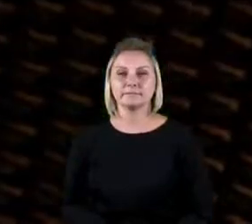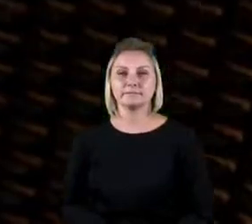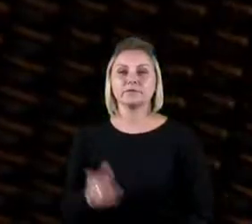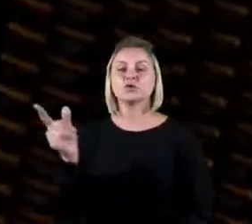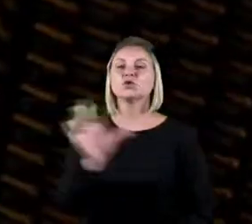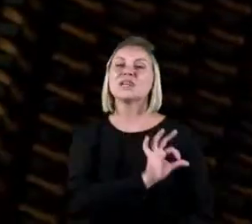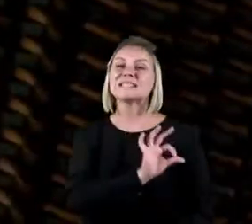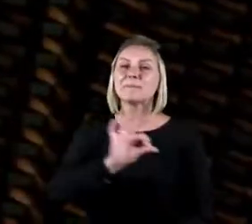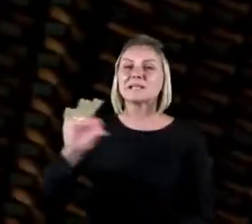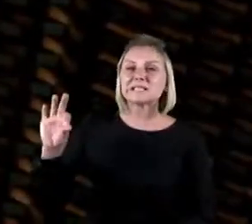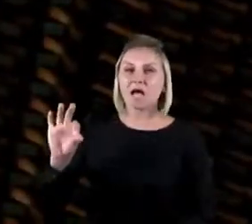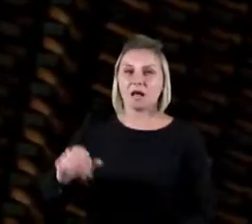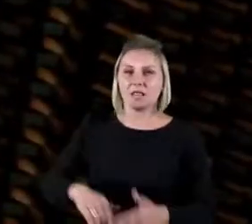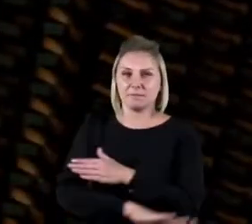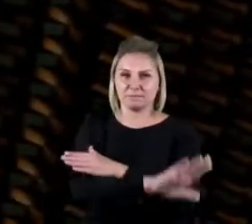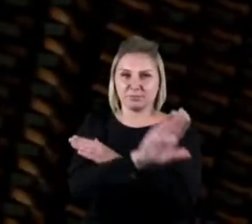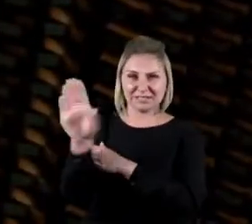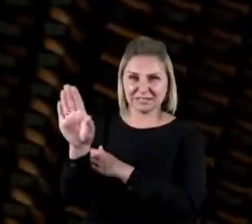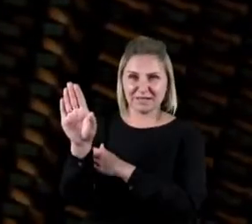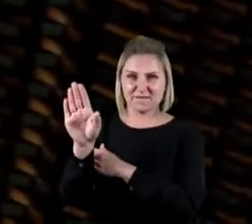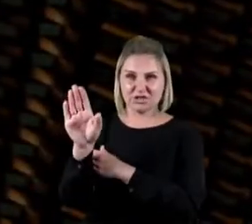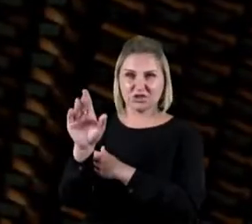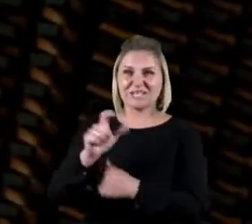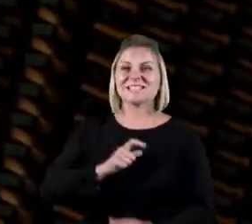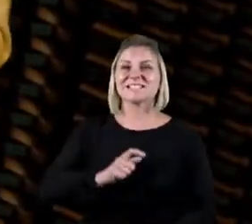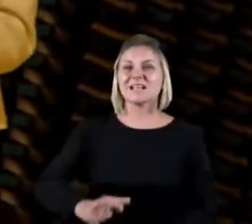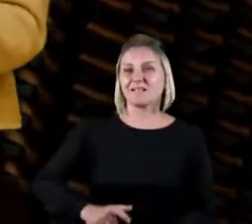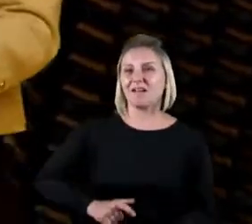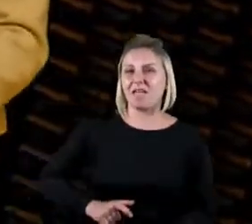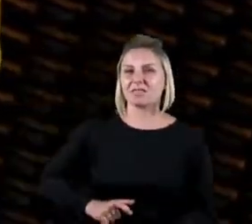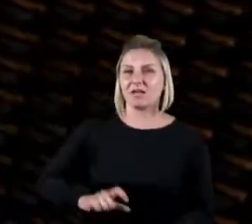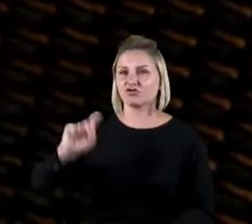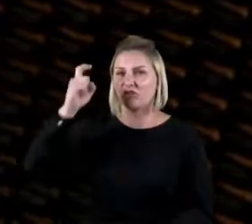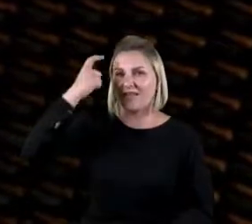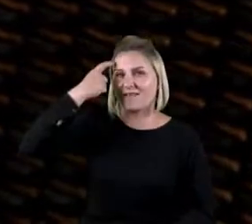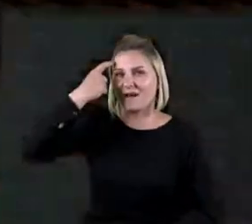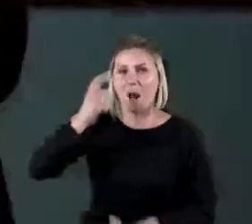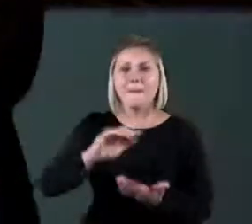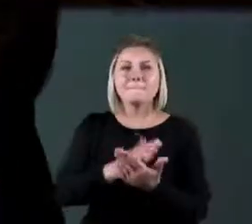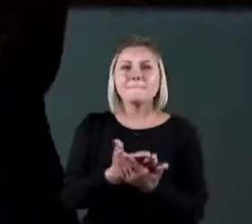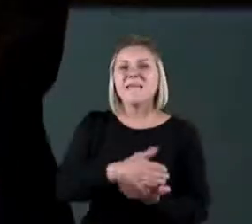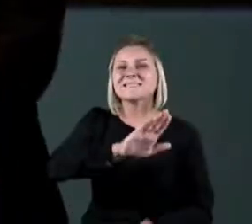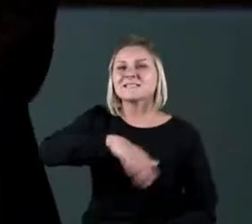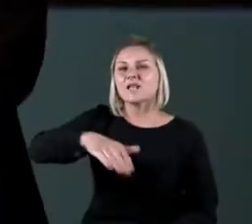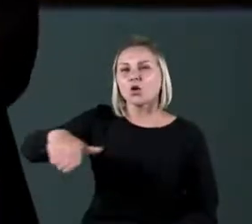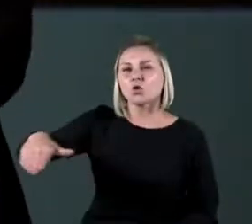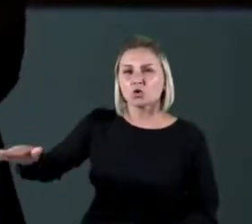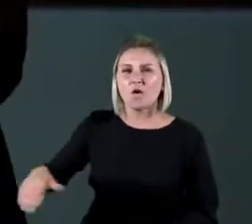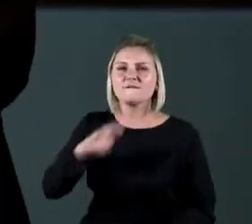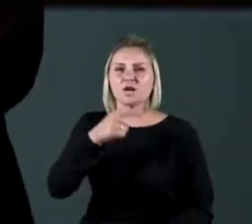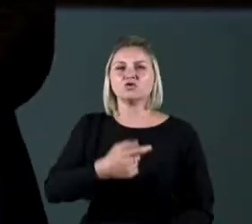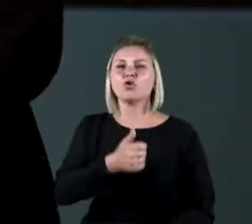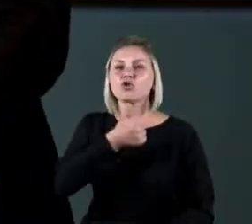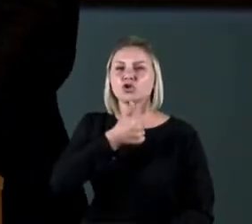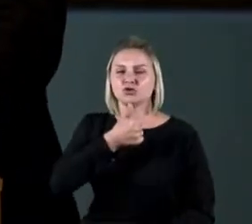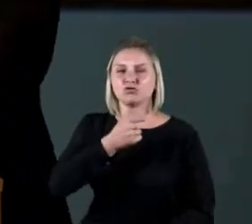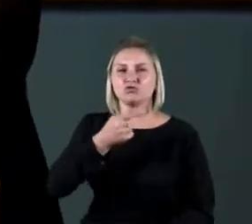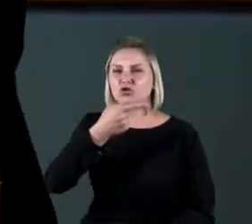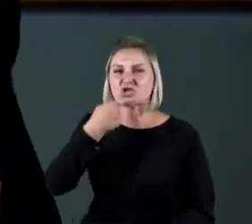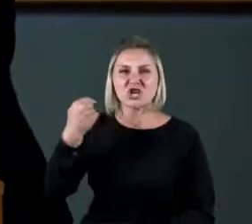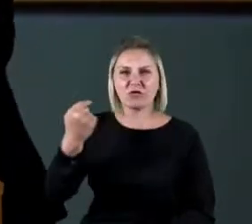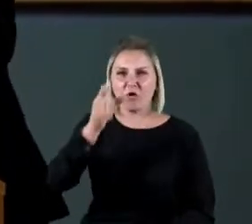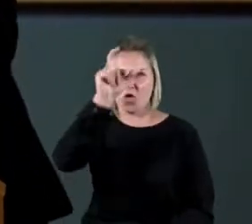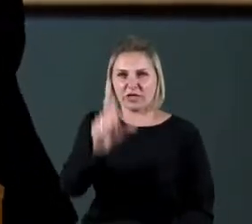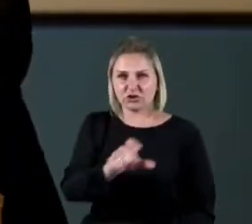of IFRC Secretary General, International Federation of Red Cross and Red Christian Societies. The floor is yours. Thank you. Good